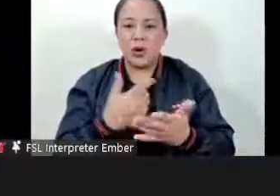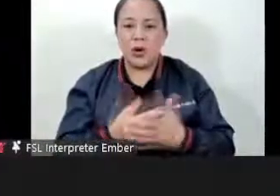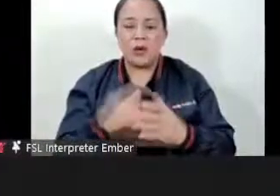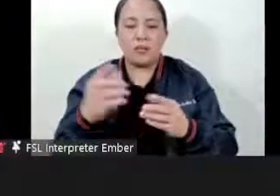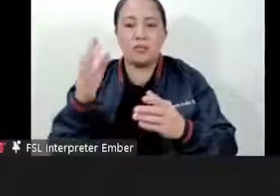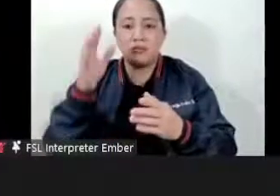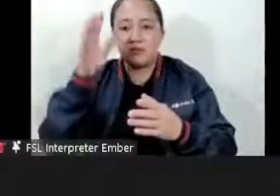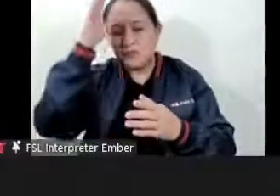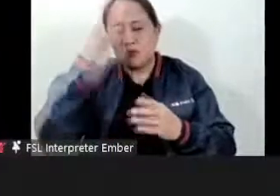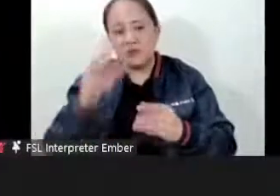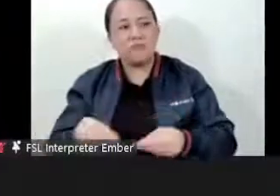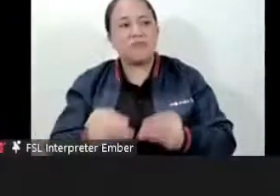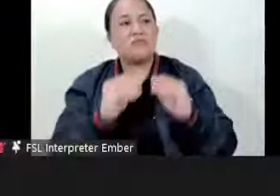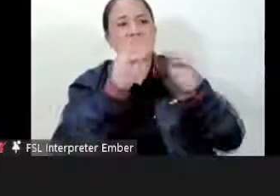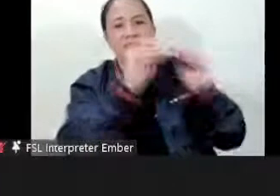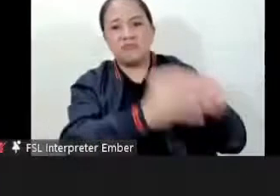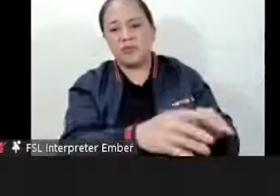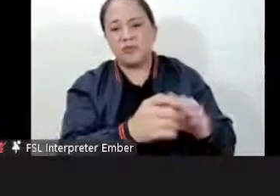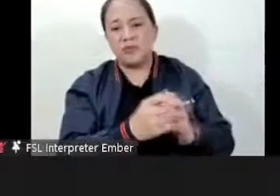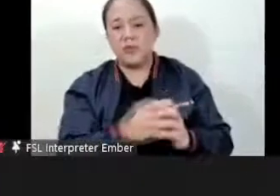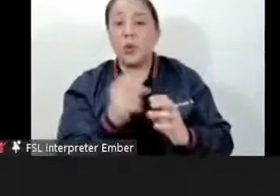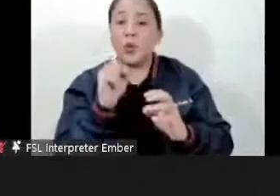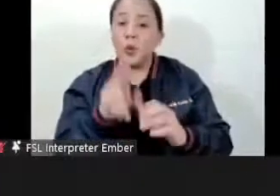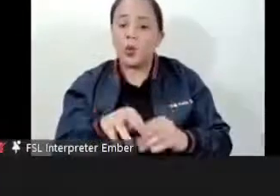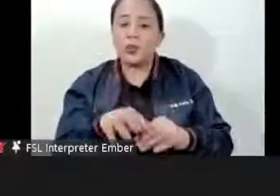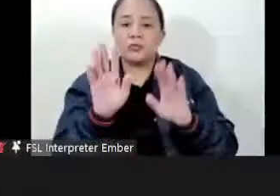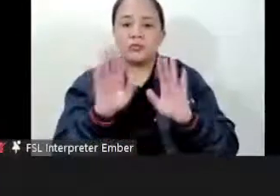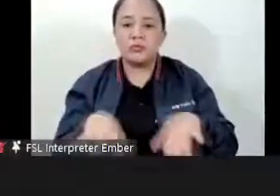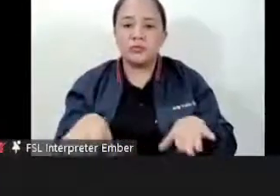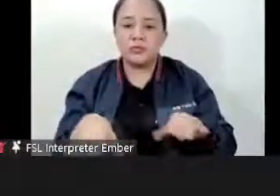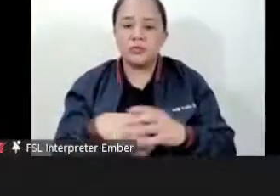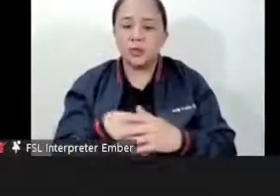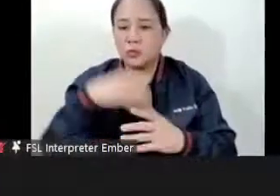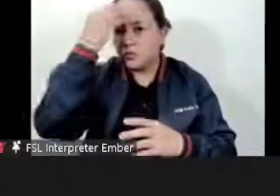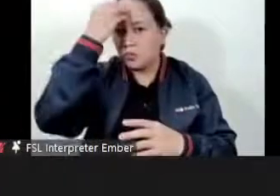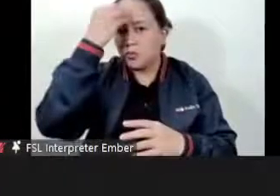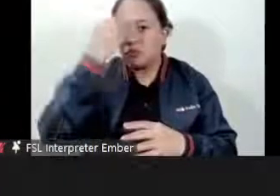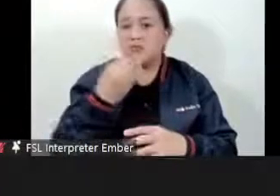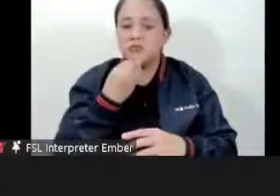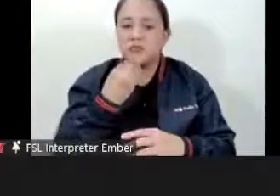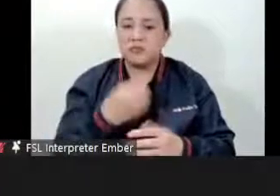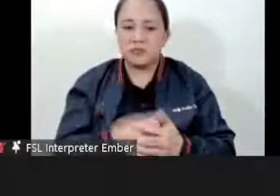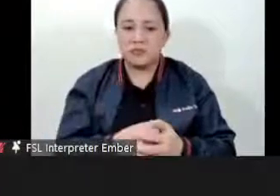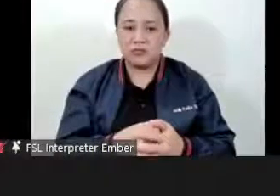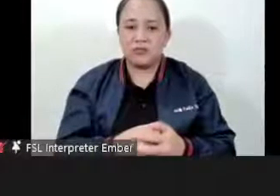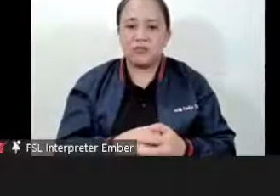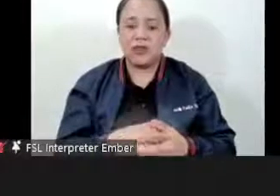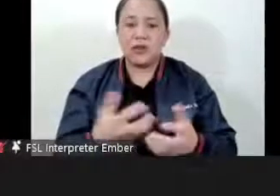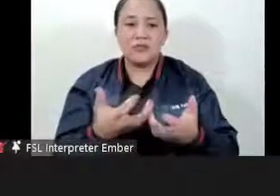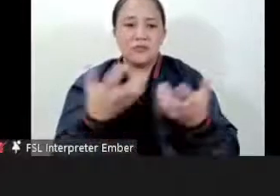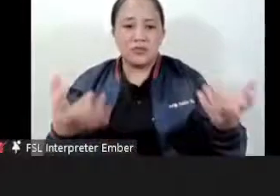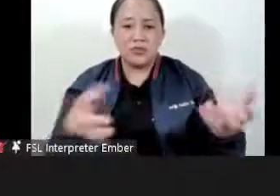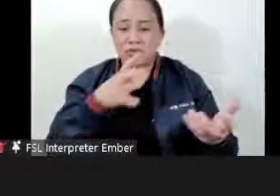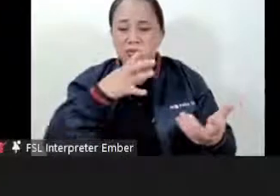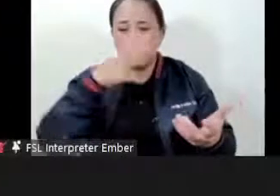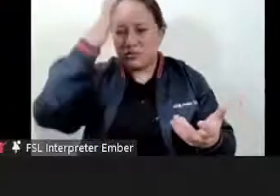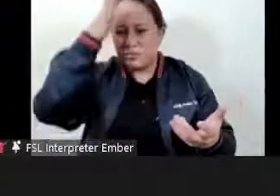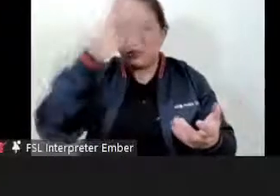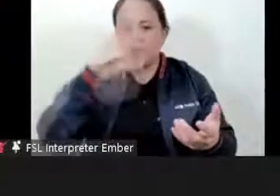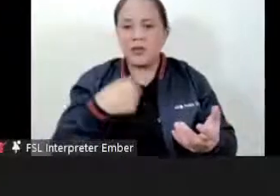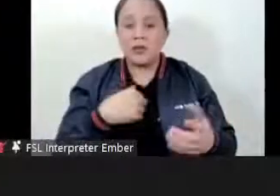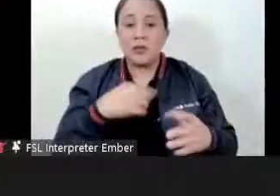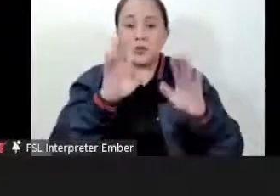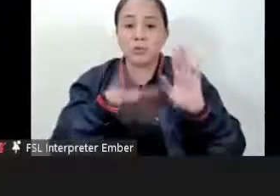parents to the state, or when children are orphaned. Extended separation from parents, which happens when